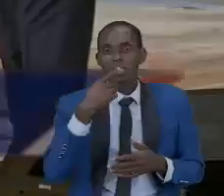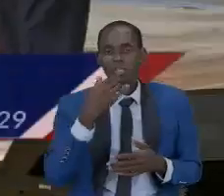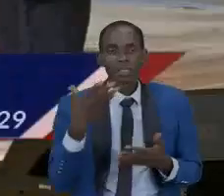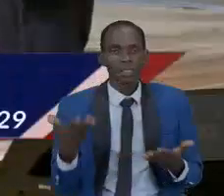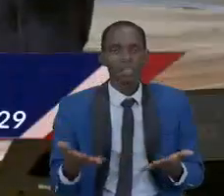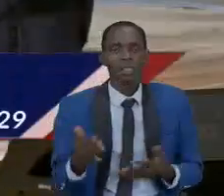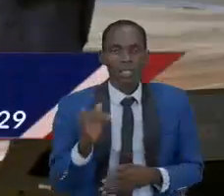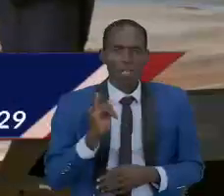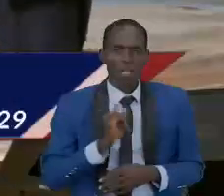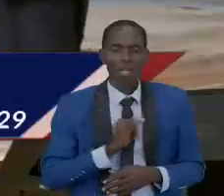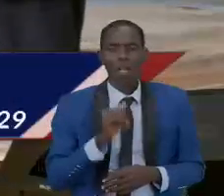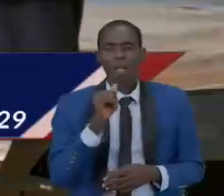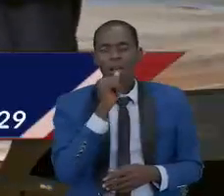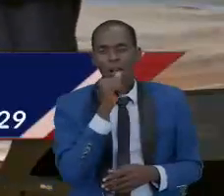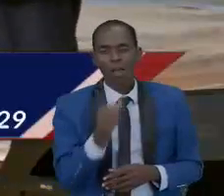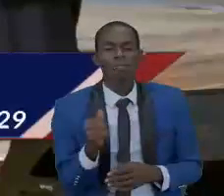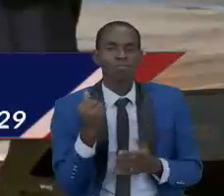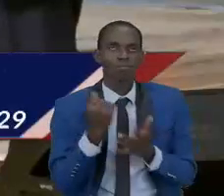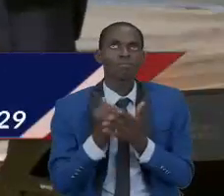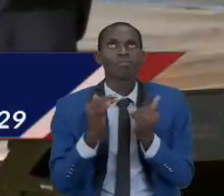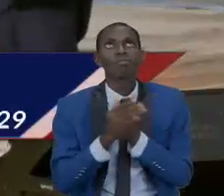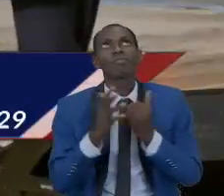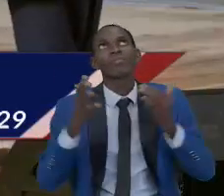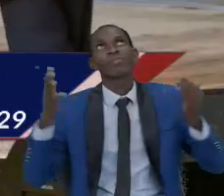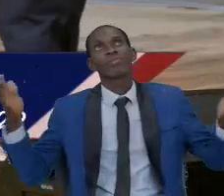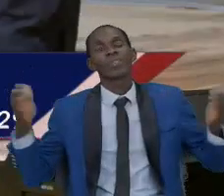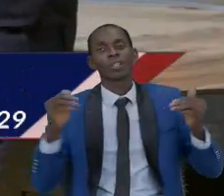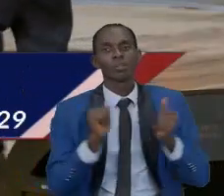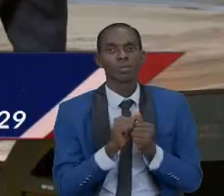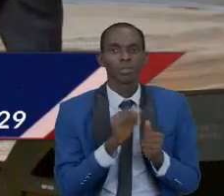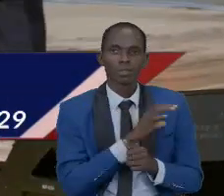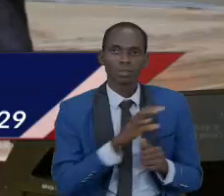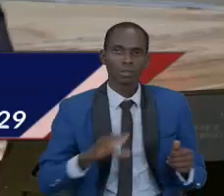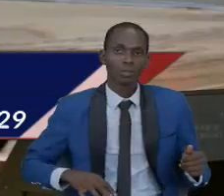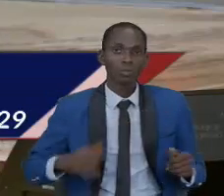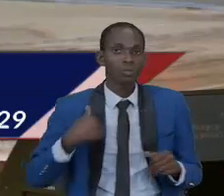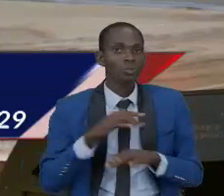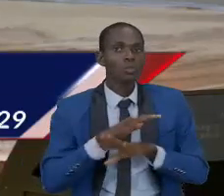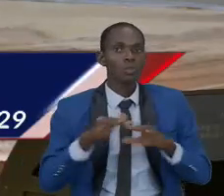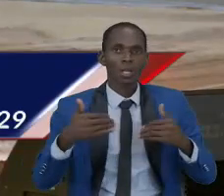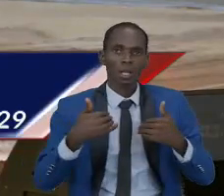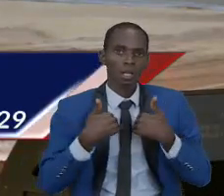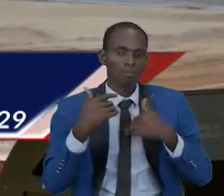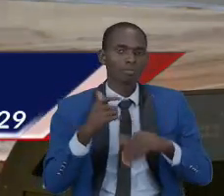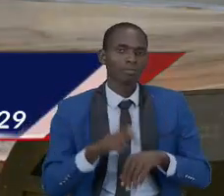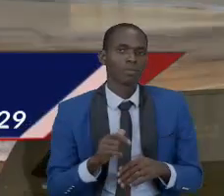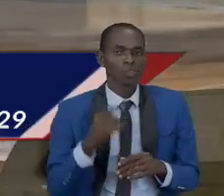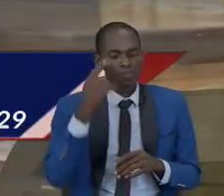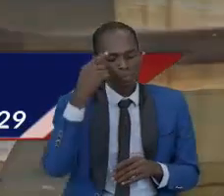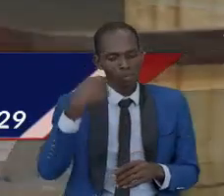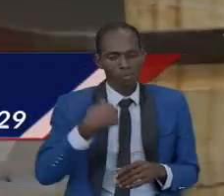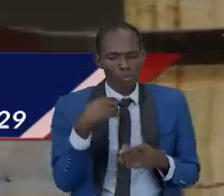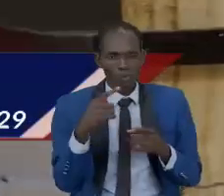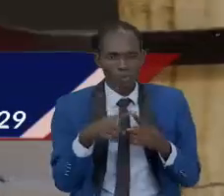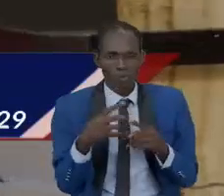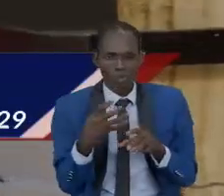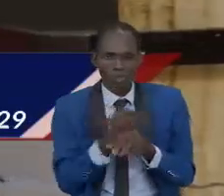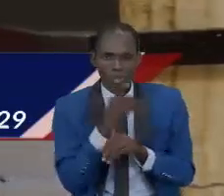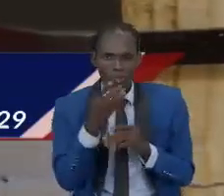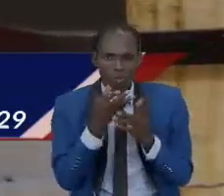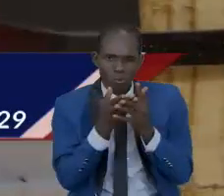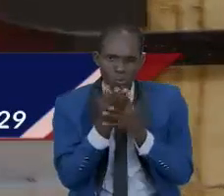am crucified what Christ we don't have time for me to take you through